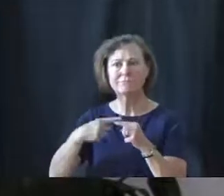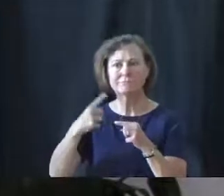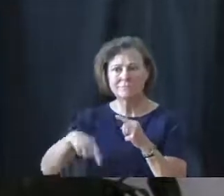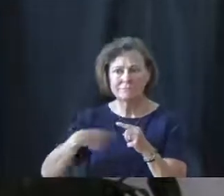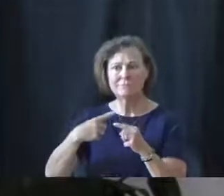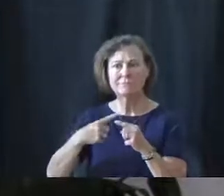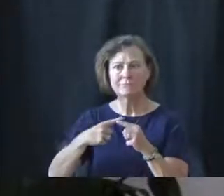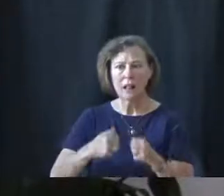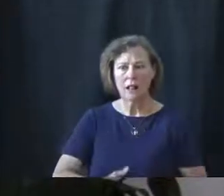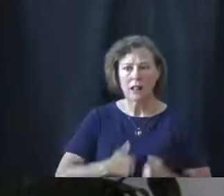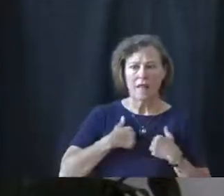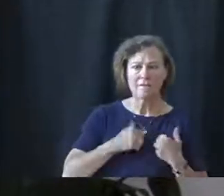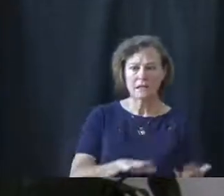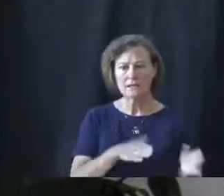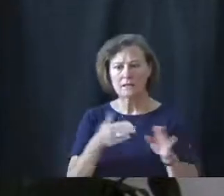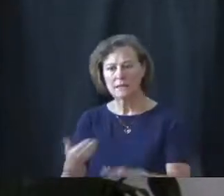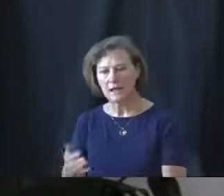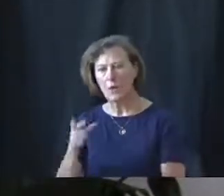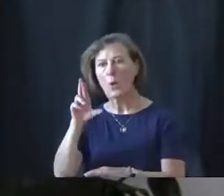and rebirth.